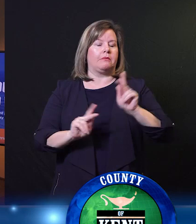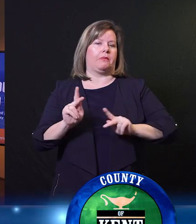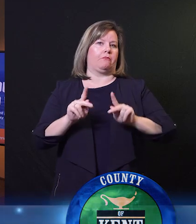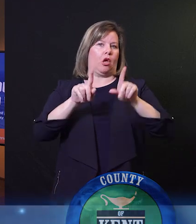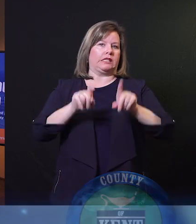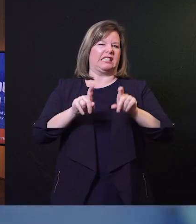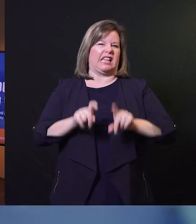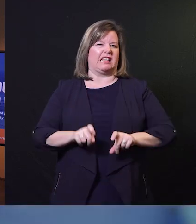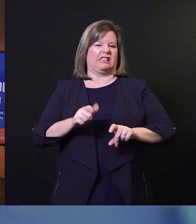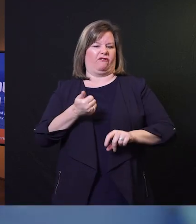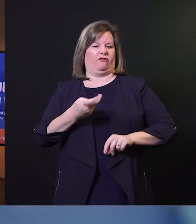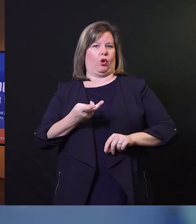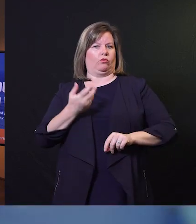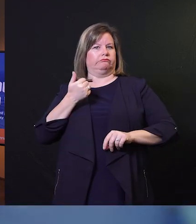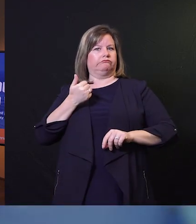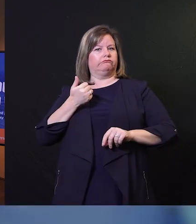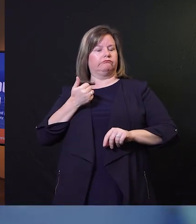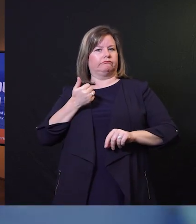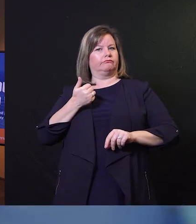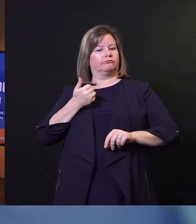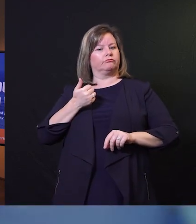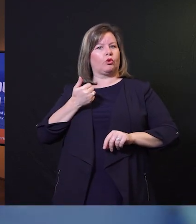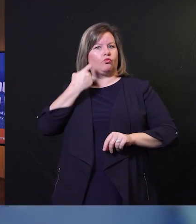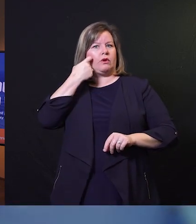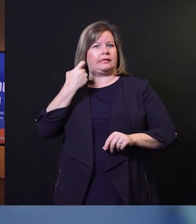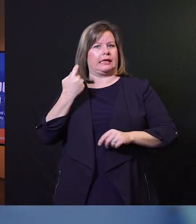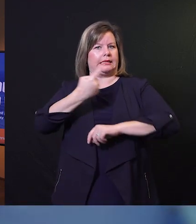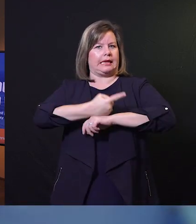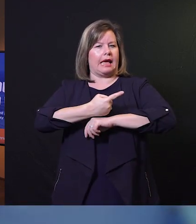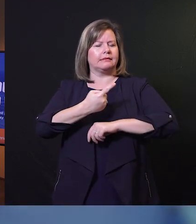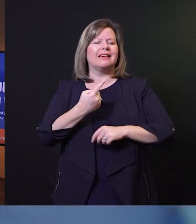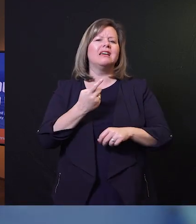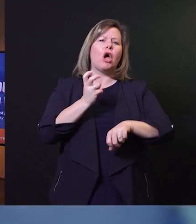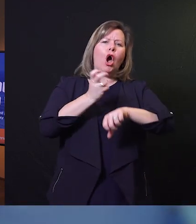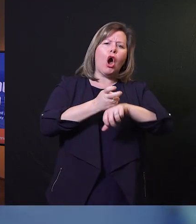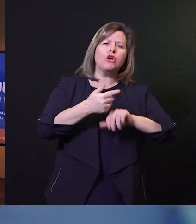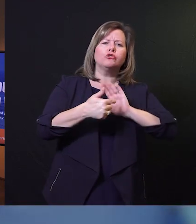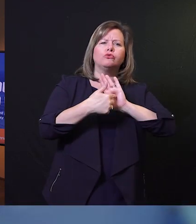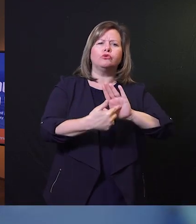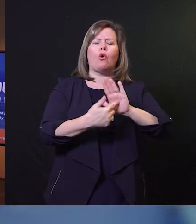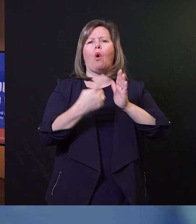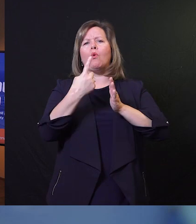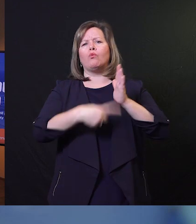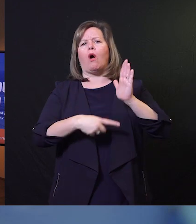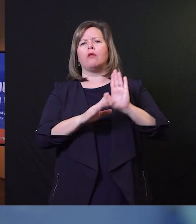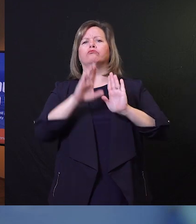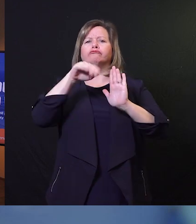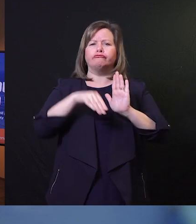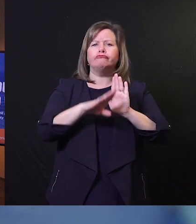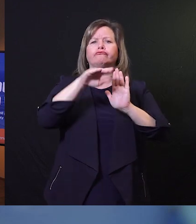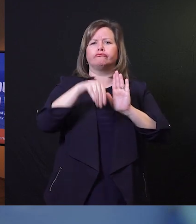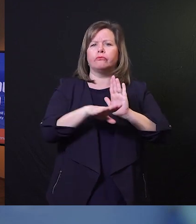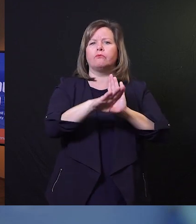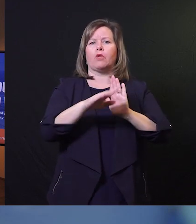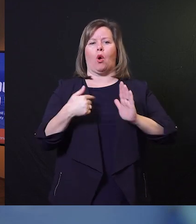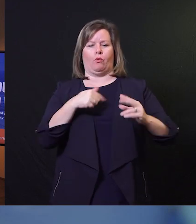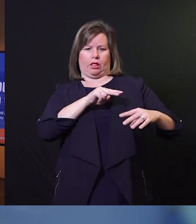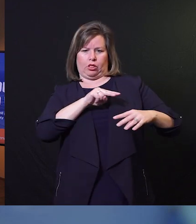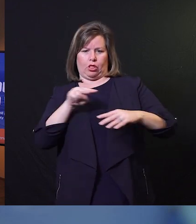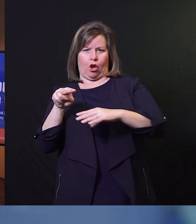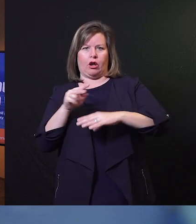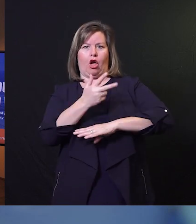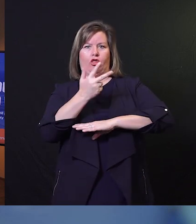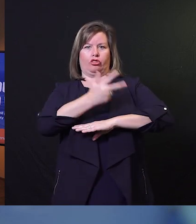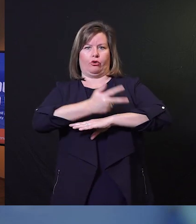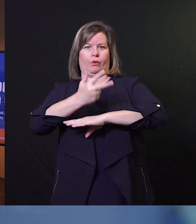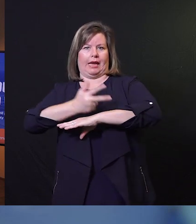today. It's always difficult to tell based on one day's sample results what the trend is. So we look at it over 3 days, and